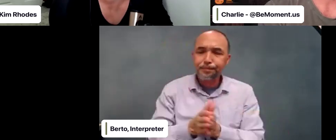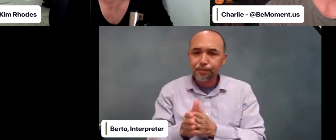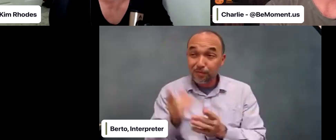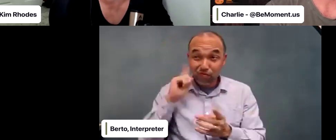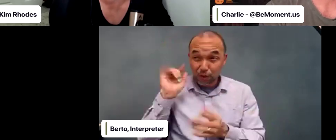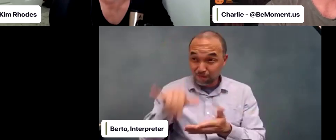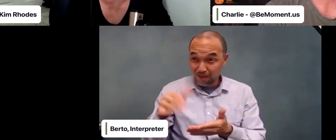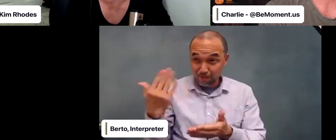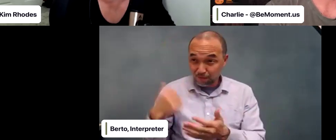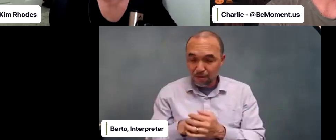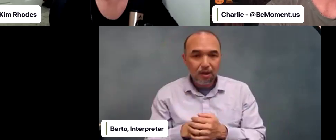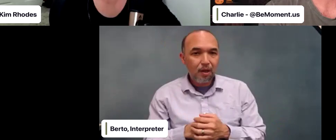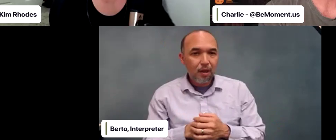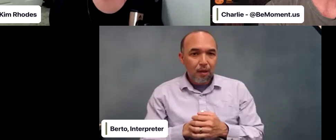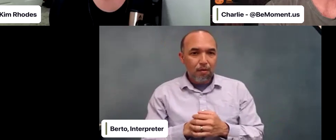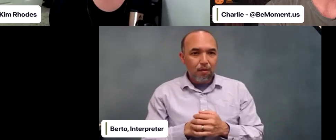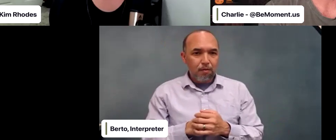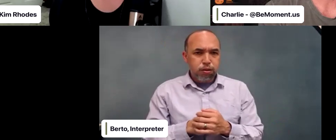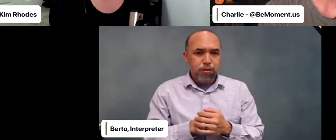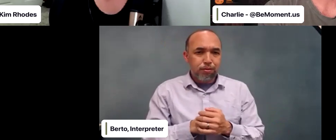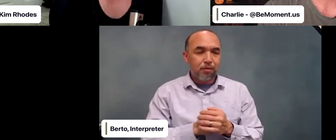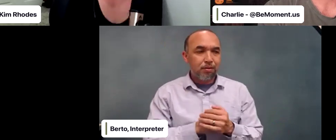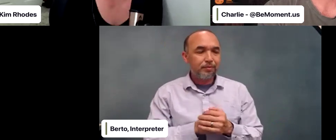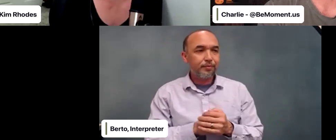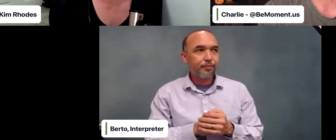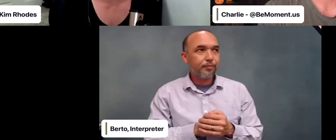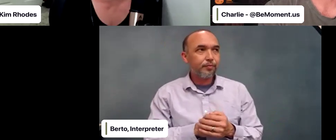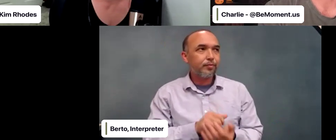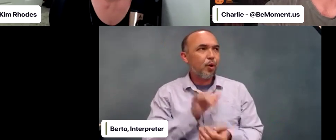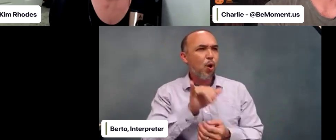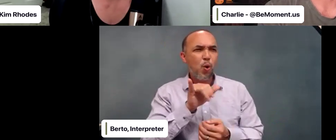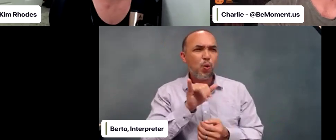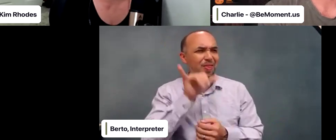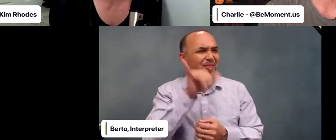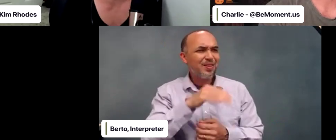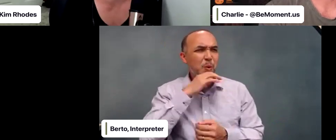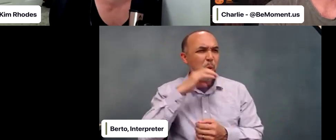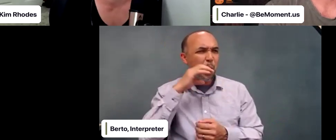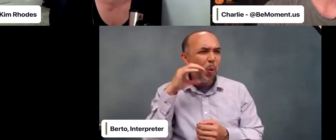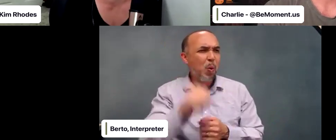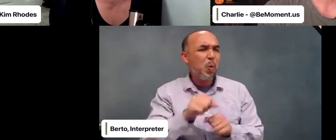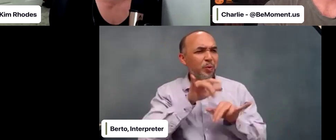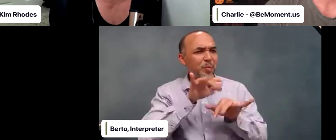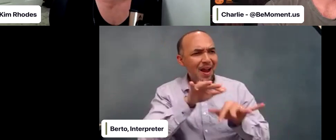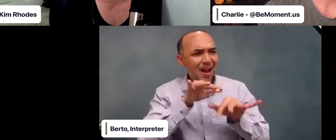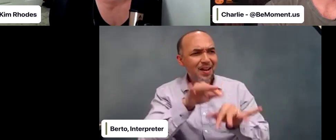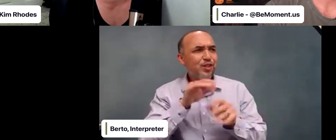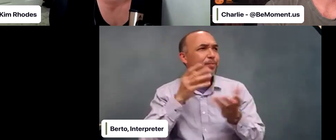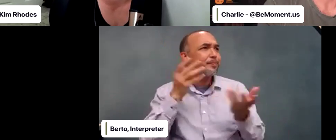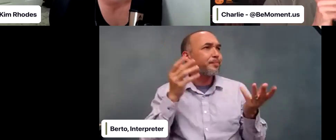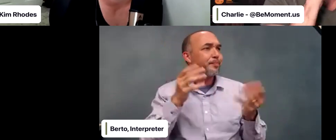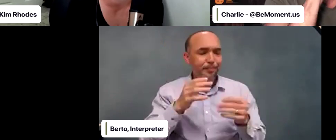Oh, I think it's ancient, right? Yeah. You weave charms into a